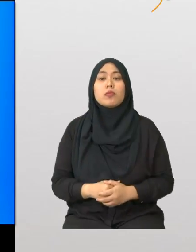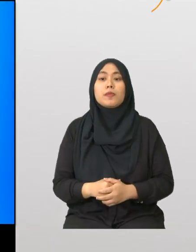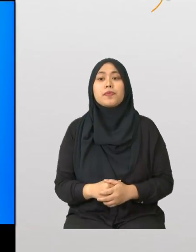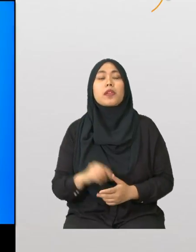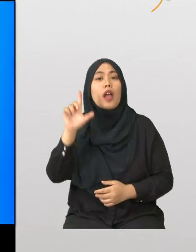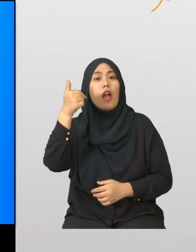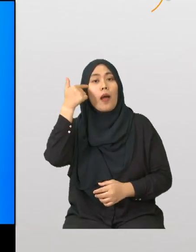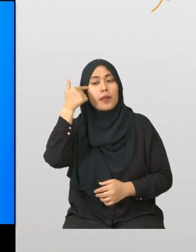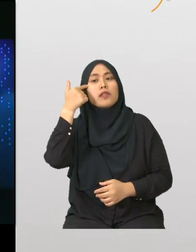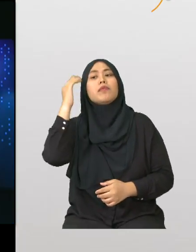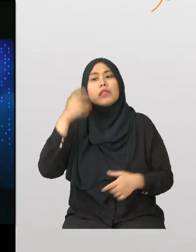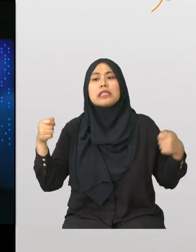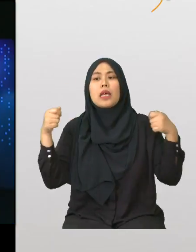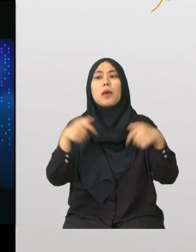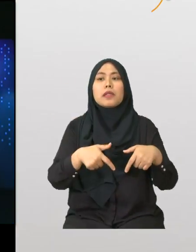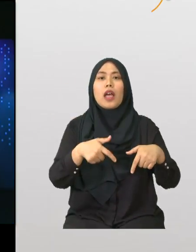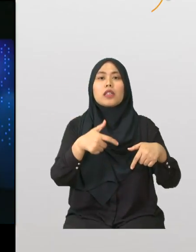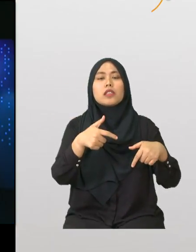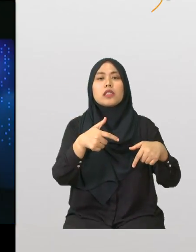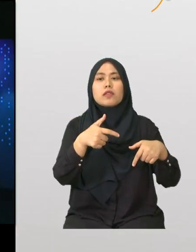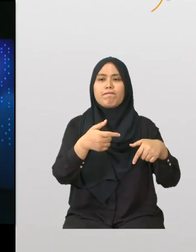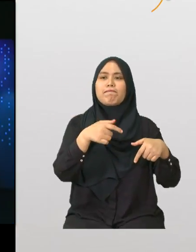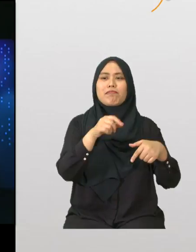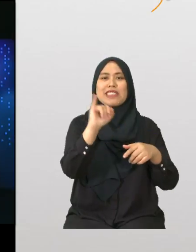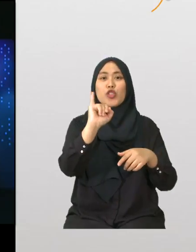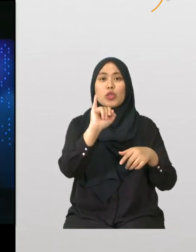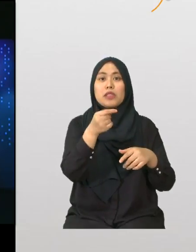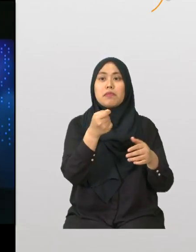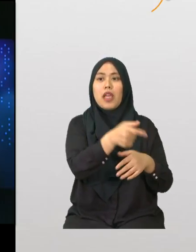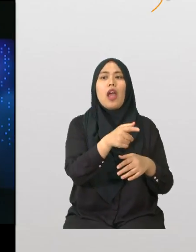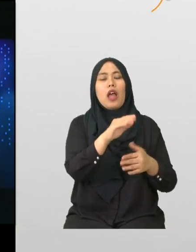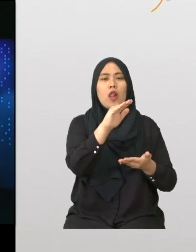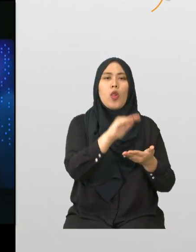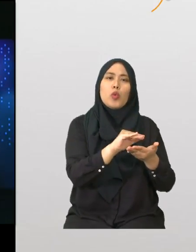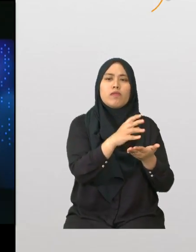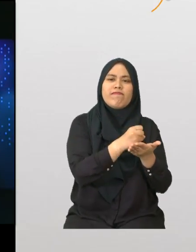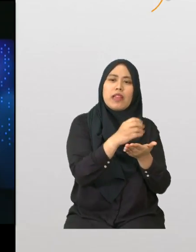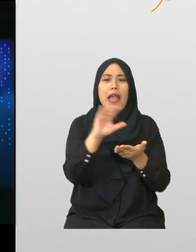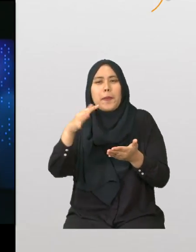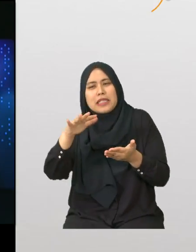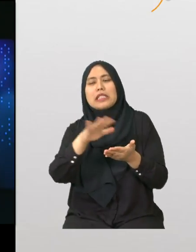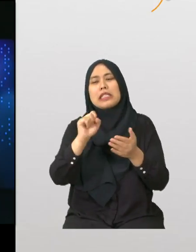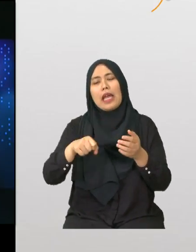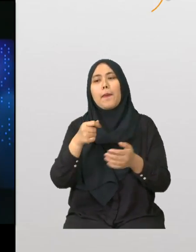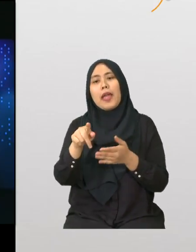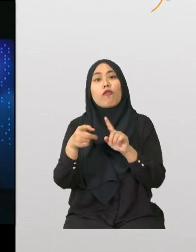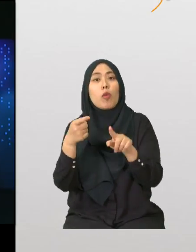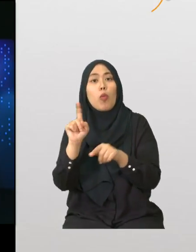will subsidize the premiums for lower and middle income families so that these families can pay their shares out of